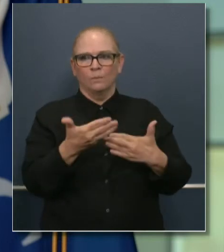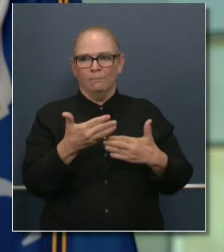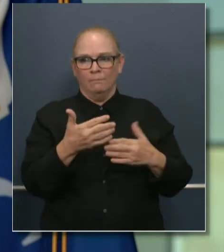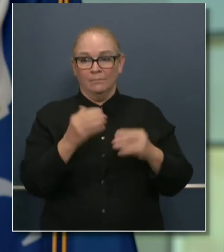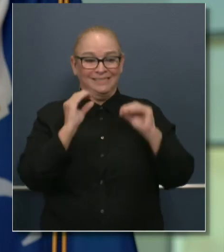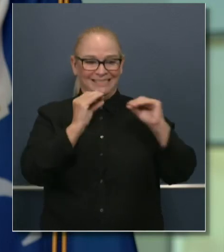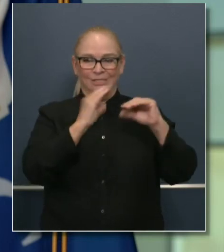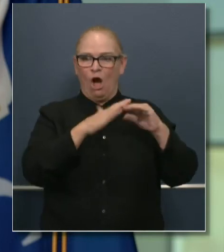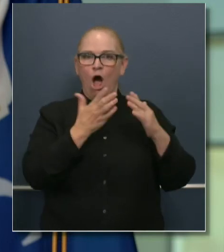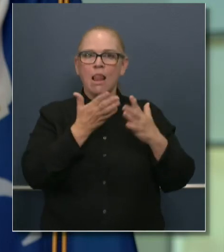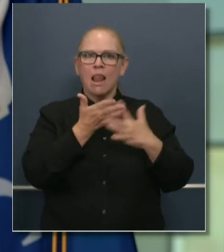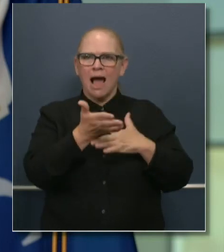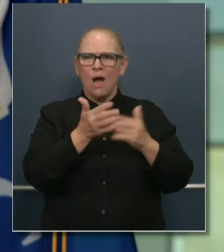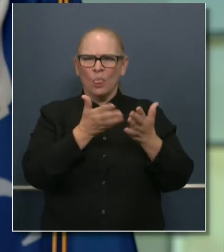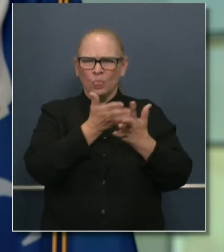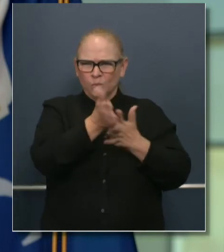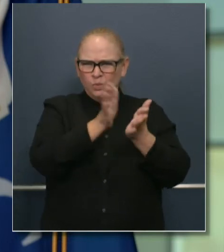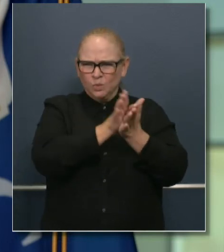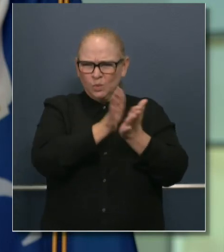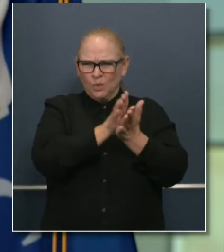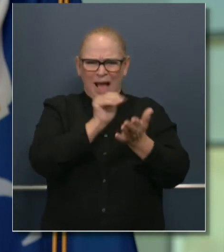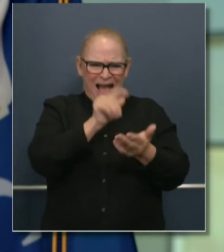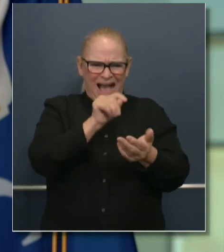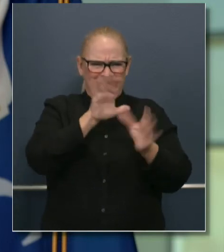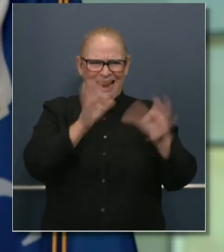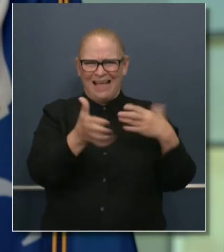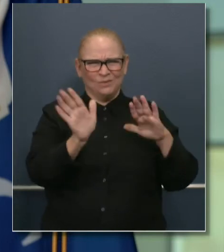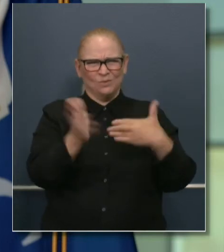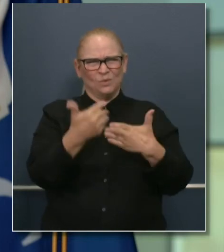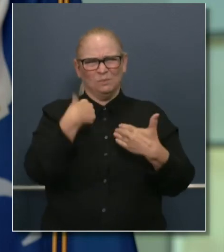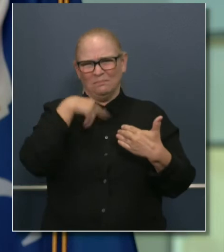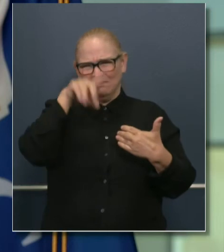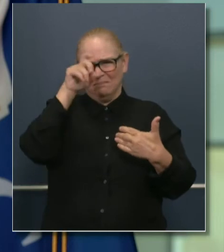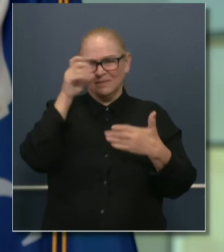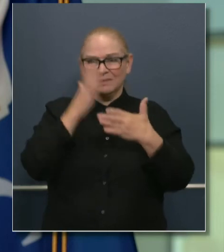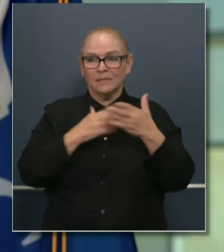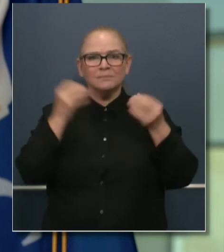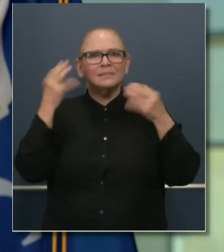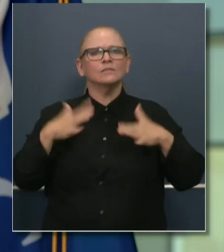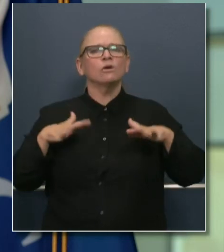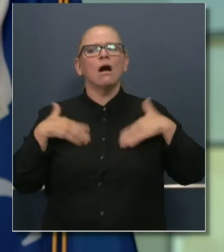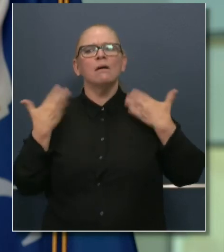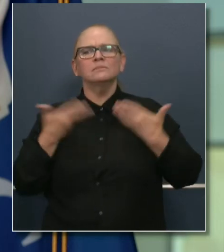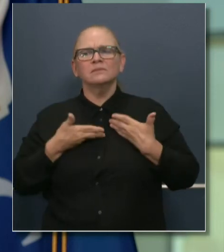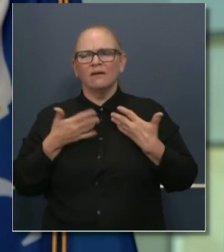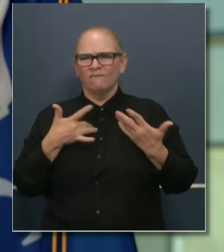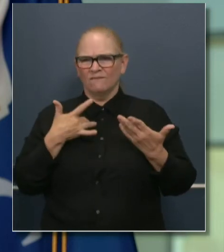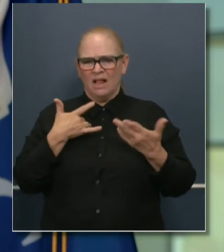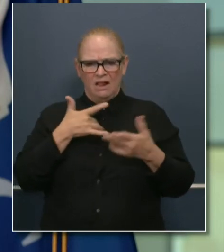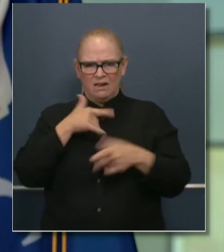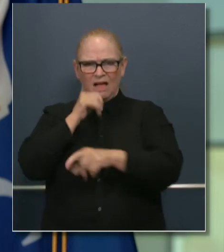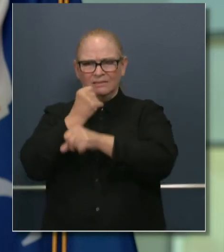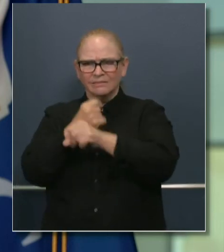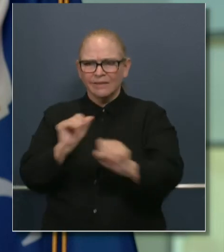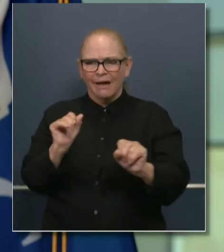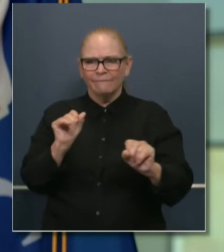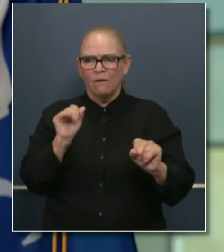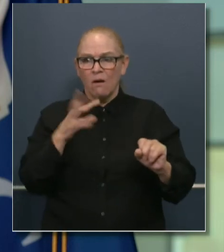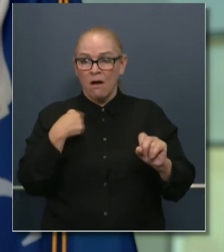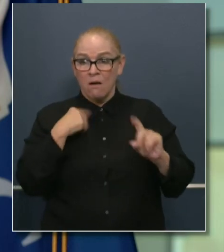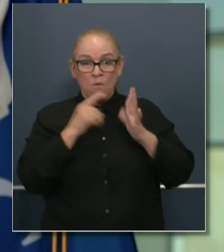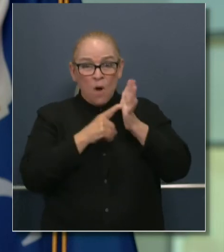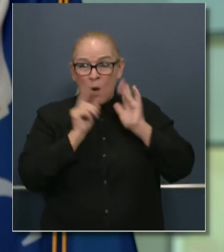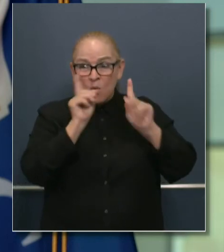some teachers upset. They cite safety concerns, also childcare issues. What is your take on that? Do you think teachers should be required to go